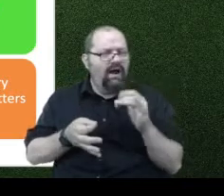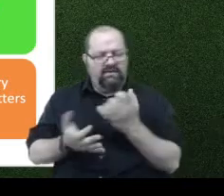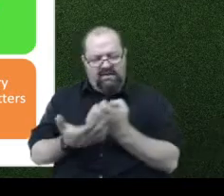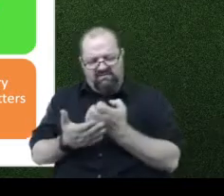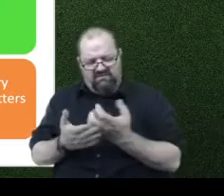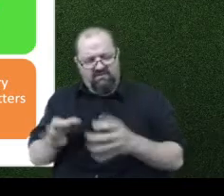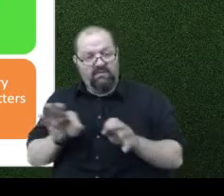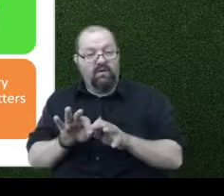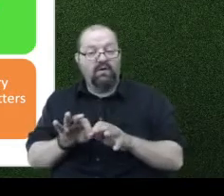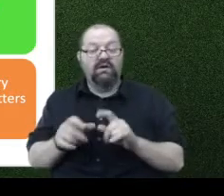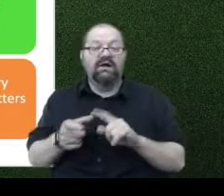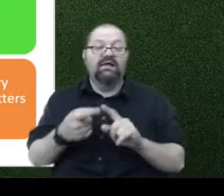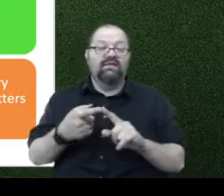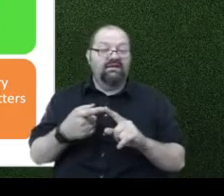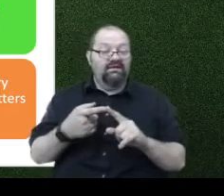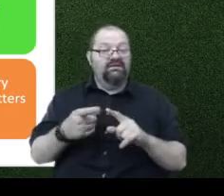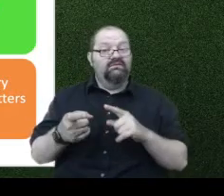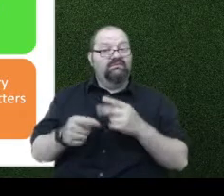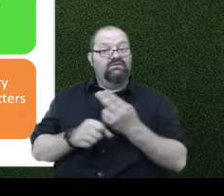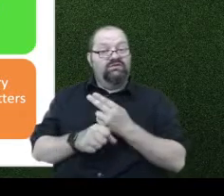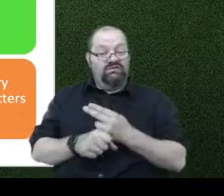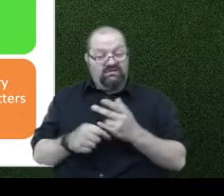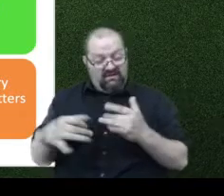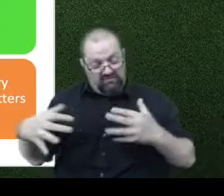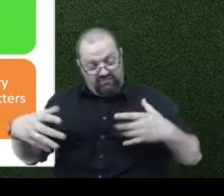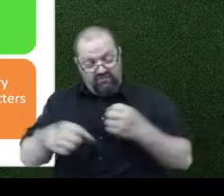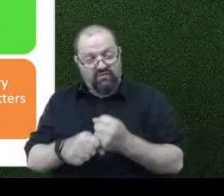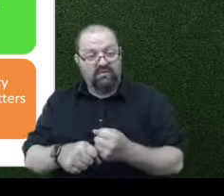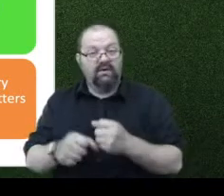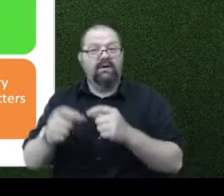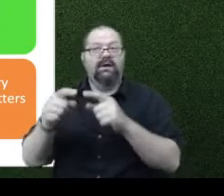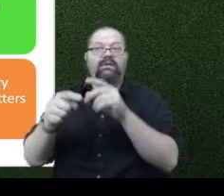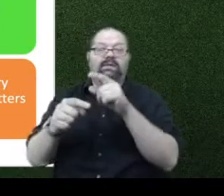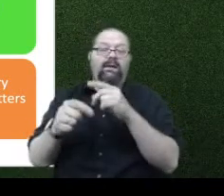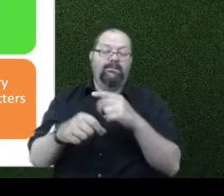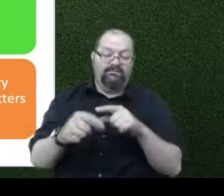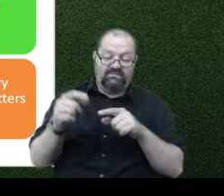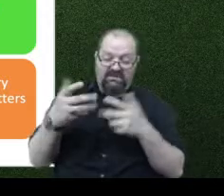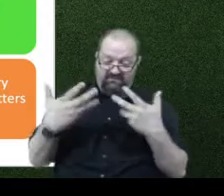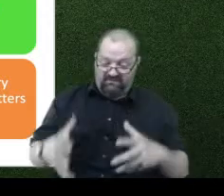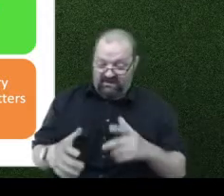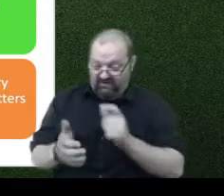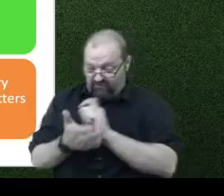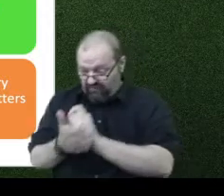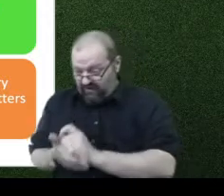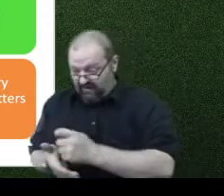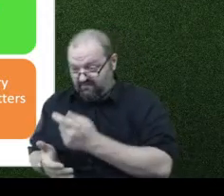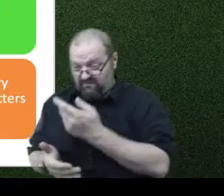sum them all up in that one big claim in the introduction paragraph of your paper.